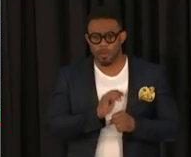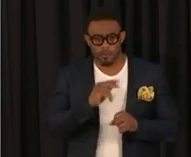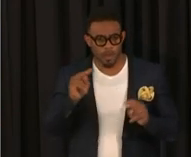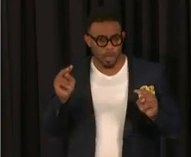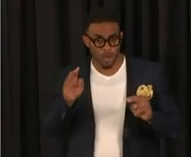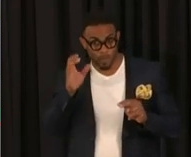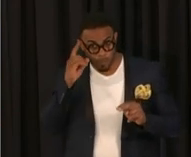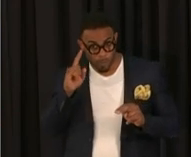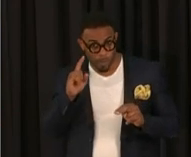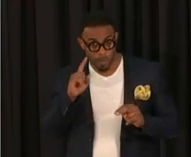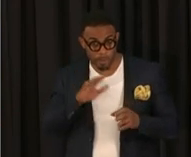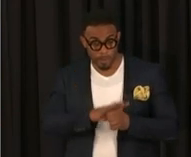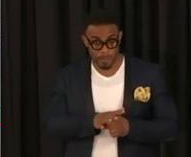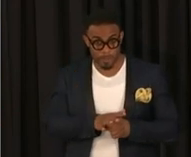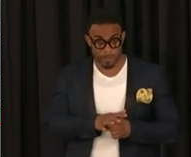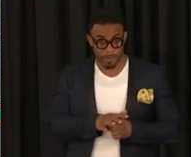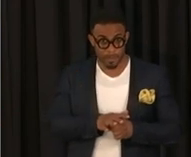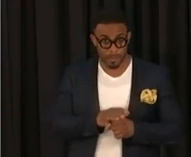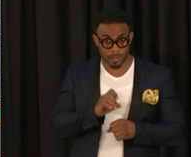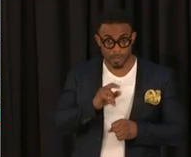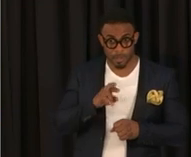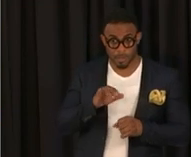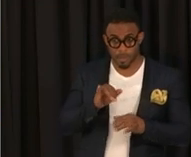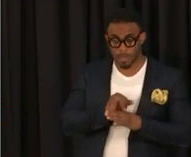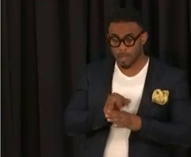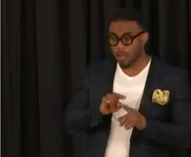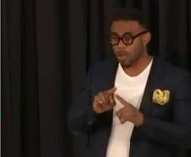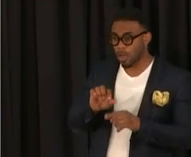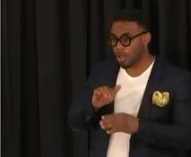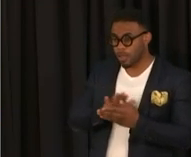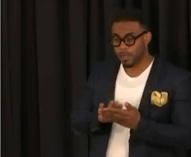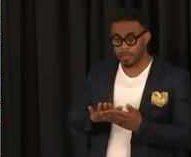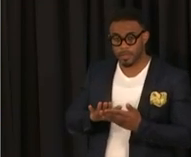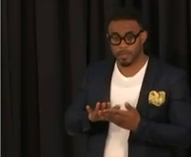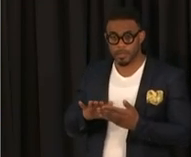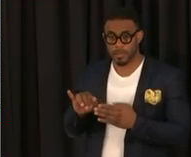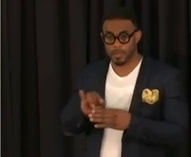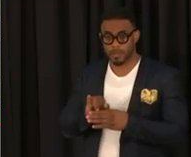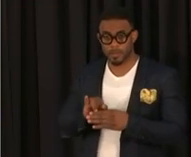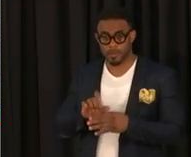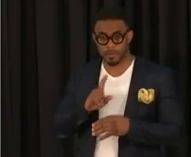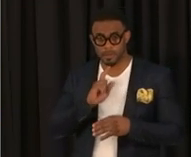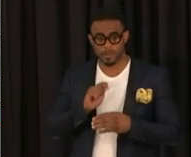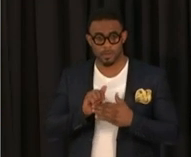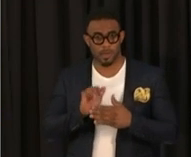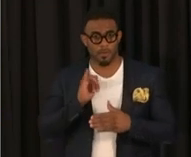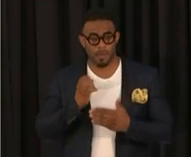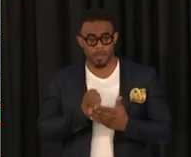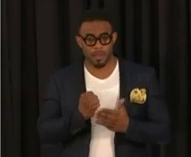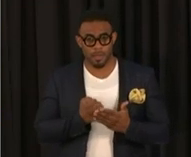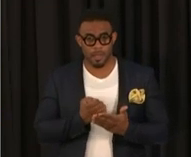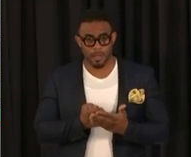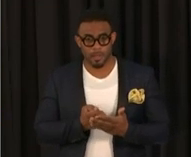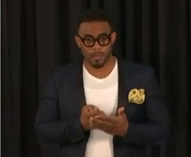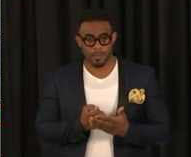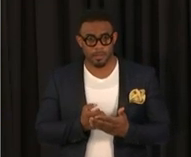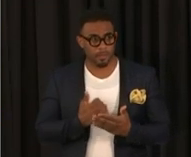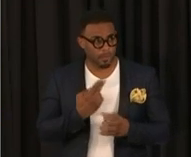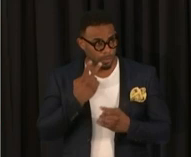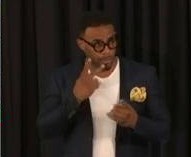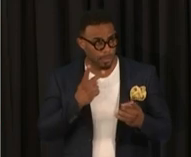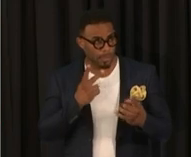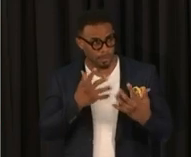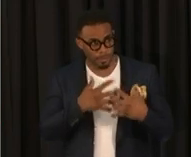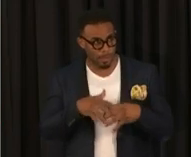post-COVID-19. If we look before the pandemic, the solar industry, as well as other clean energy industries, was driving our economy.